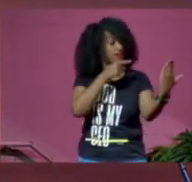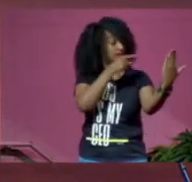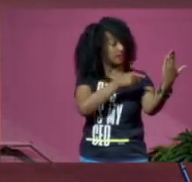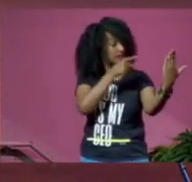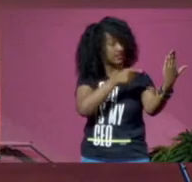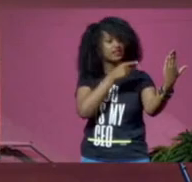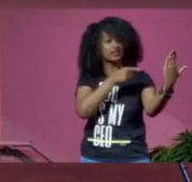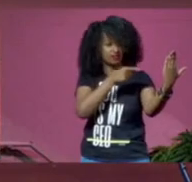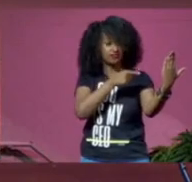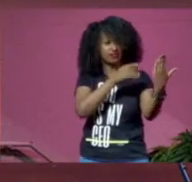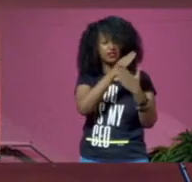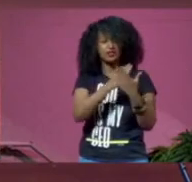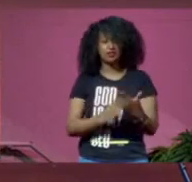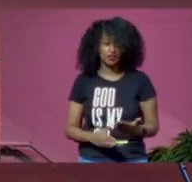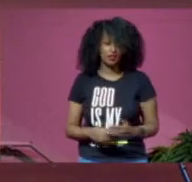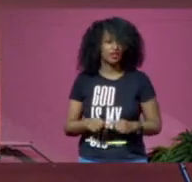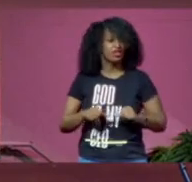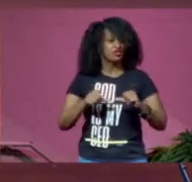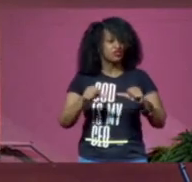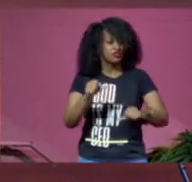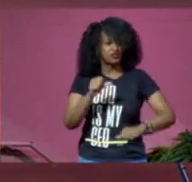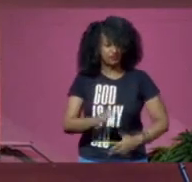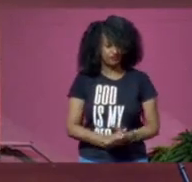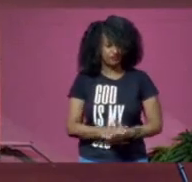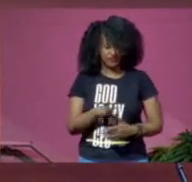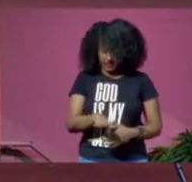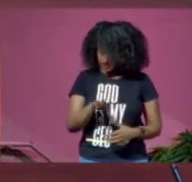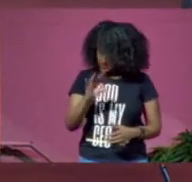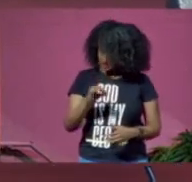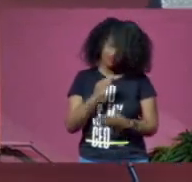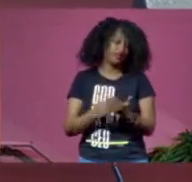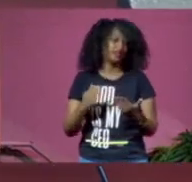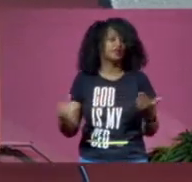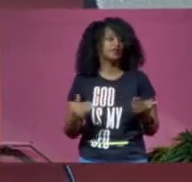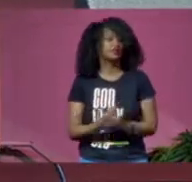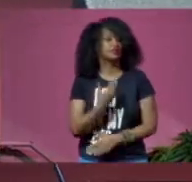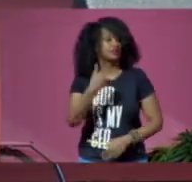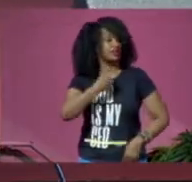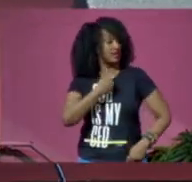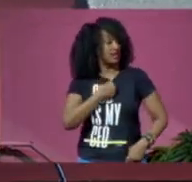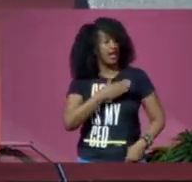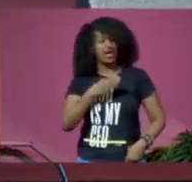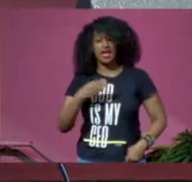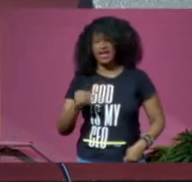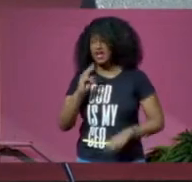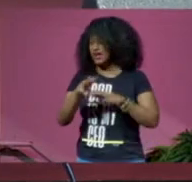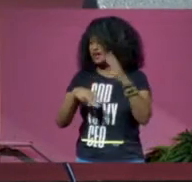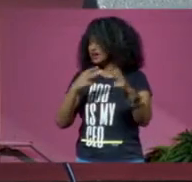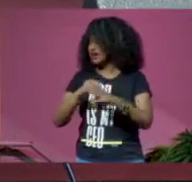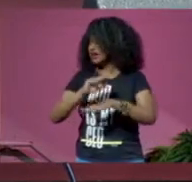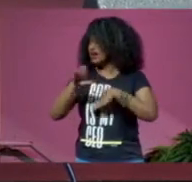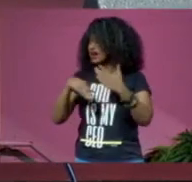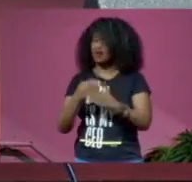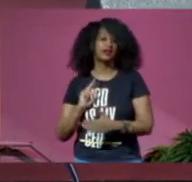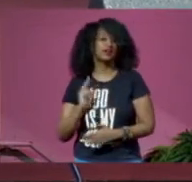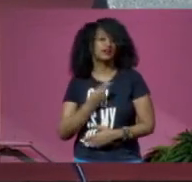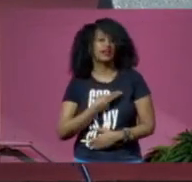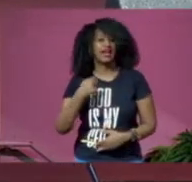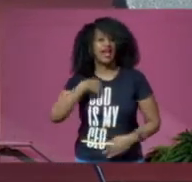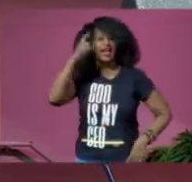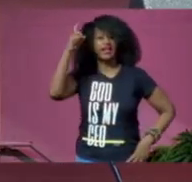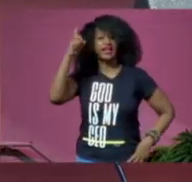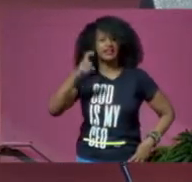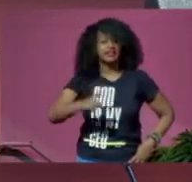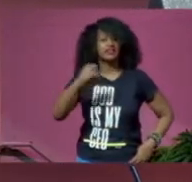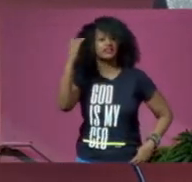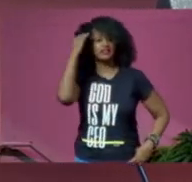to discover something new about themselves and the world, that's really all of our declaration today, that I need to